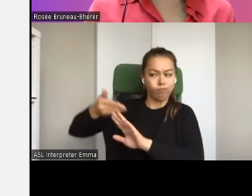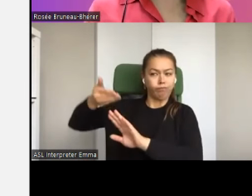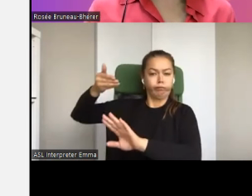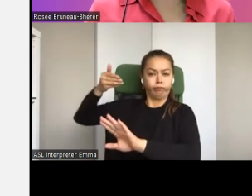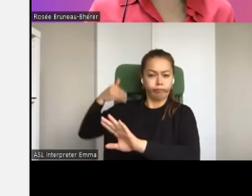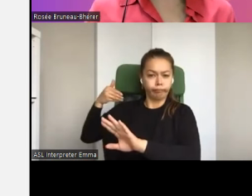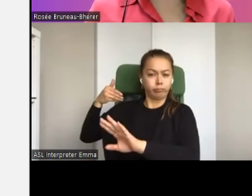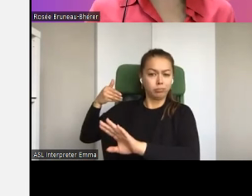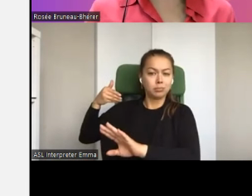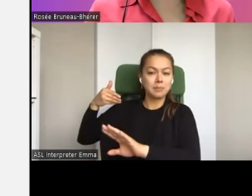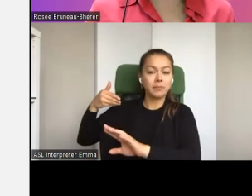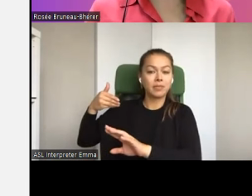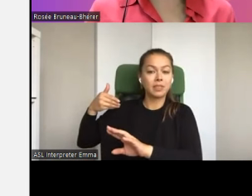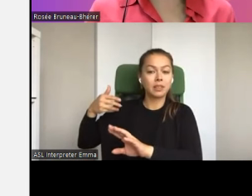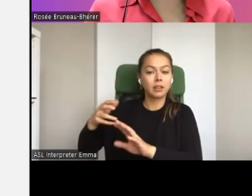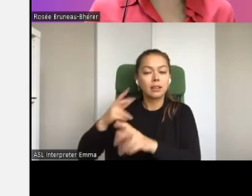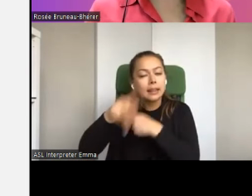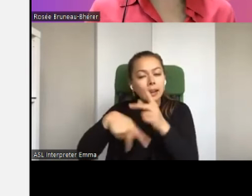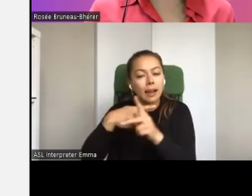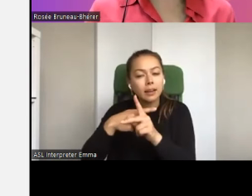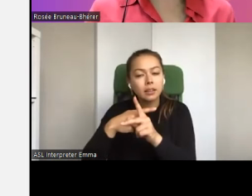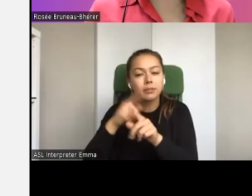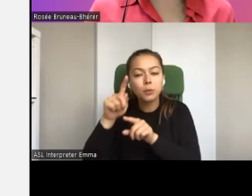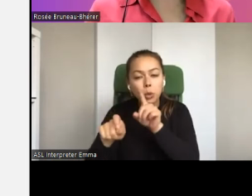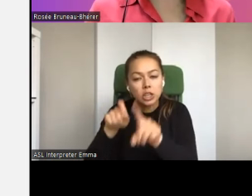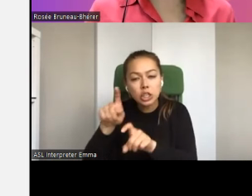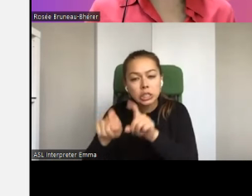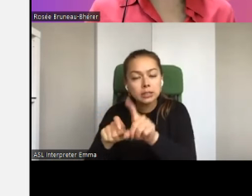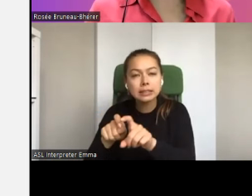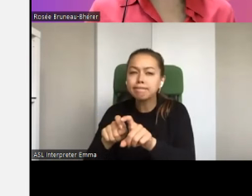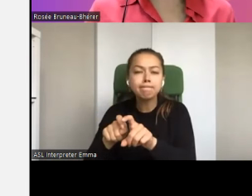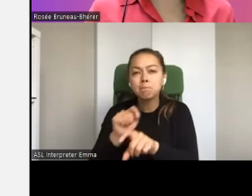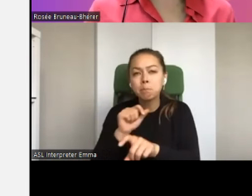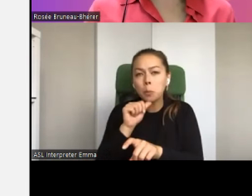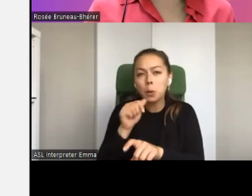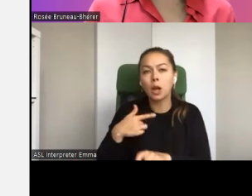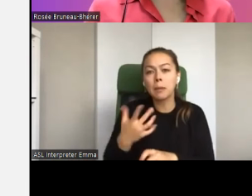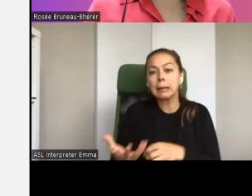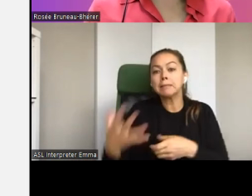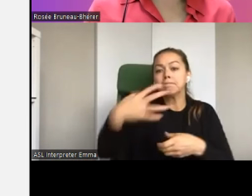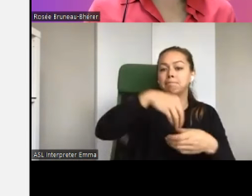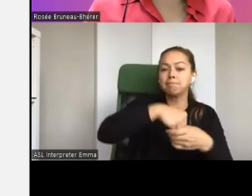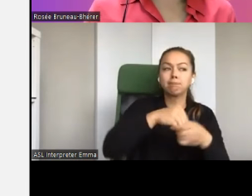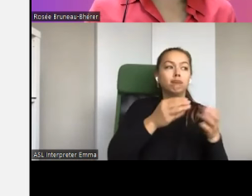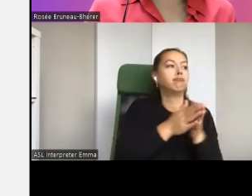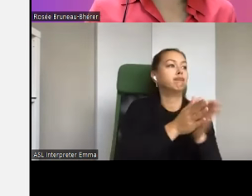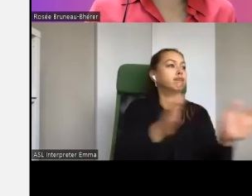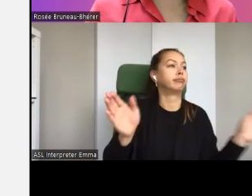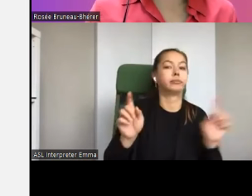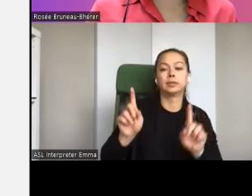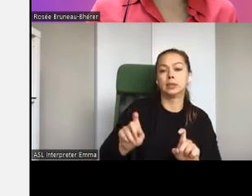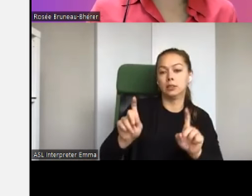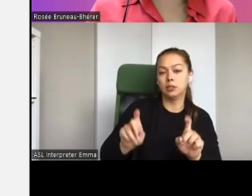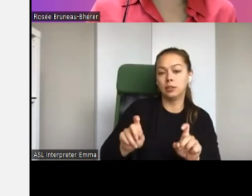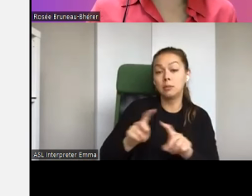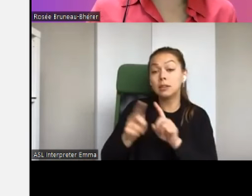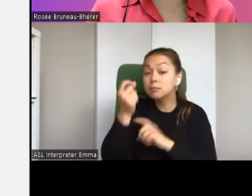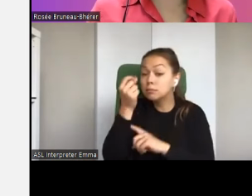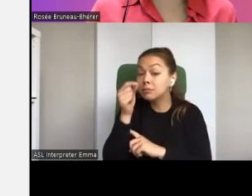populational surveys. So this is representative of the national population. And when